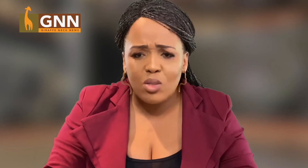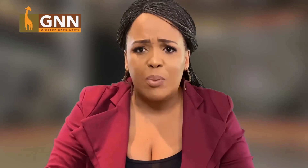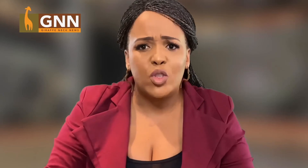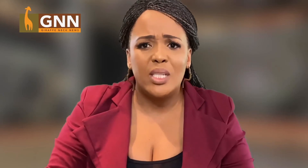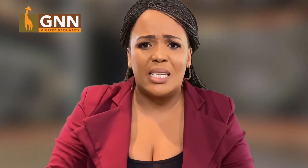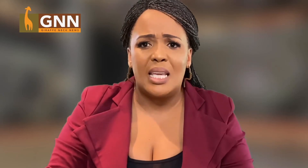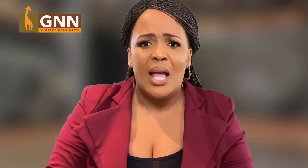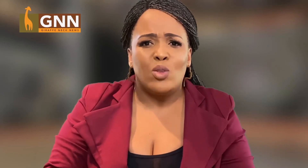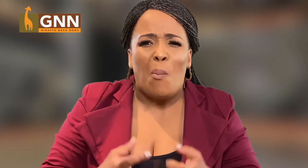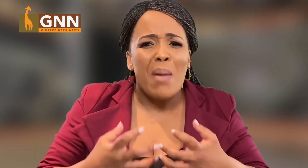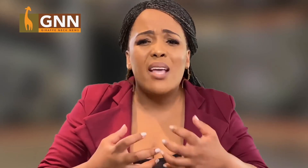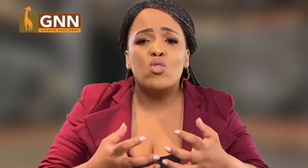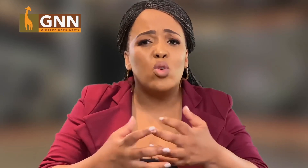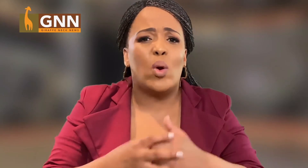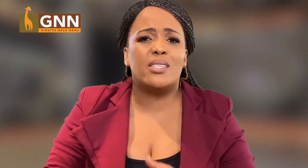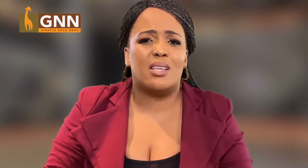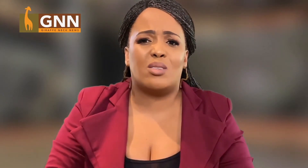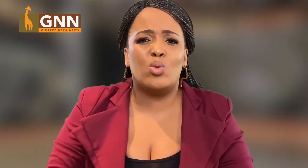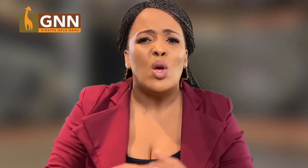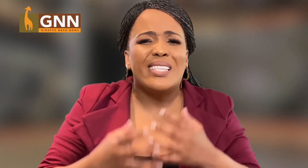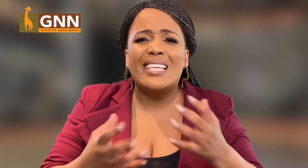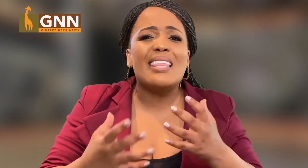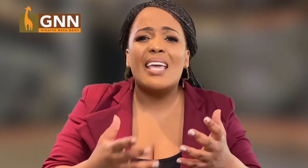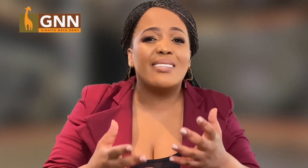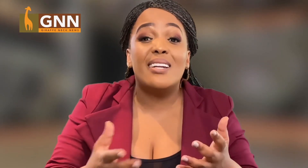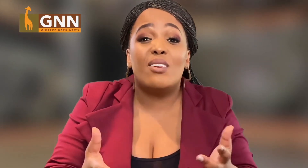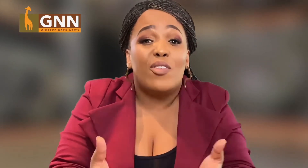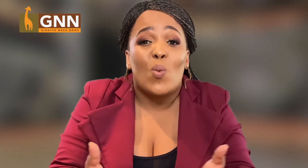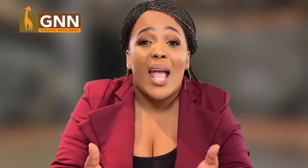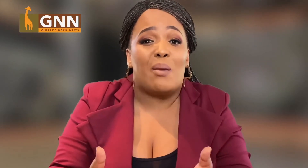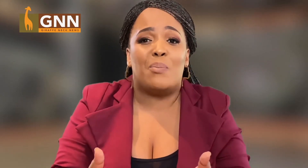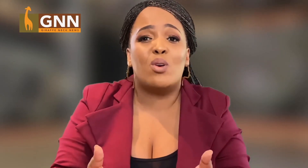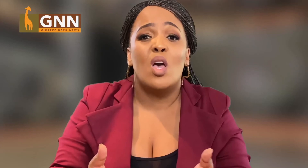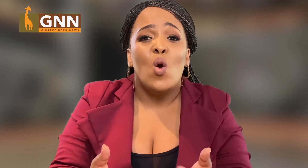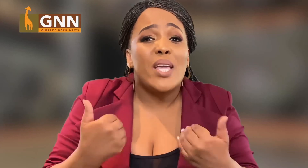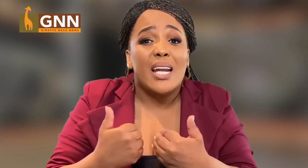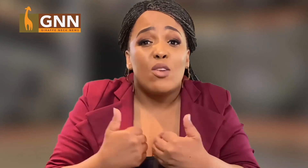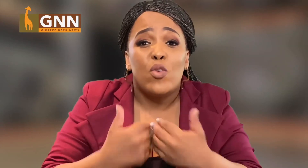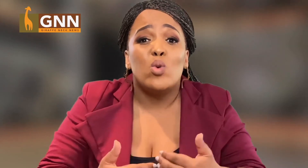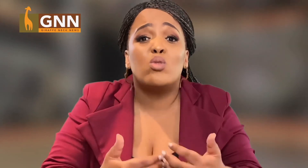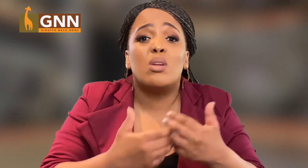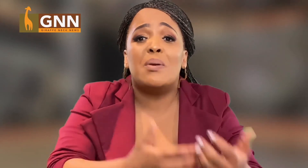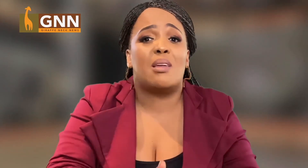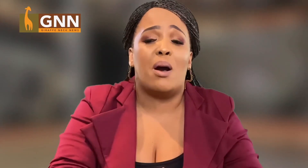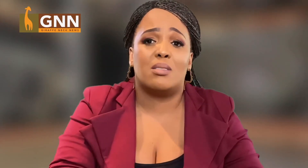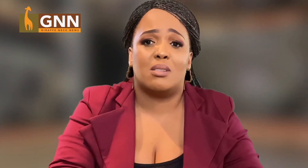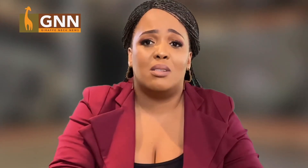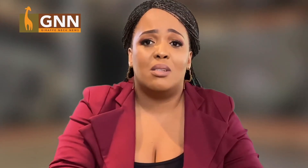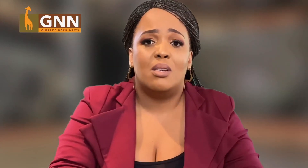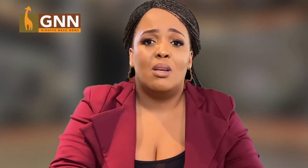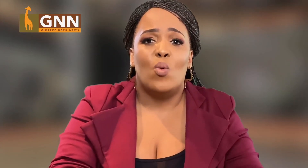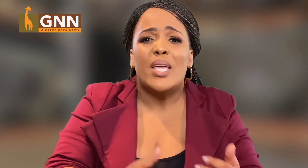take this opportunity to make new choices, to see things in a different way, because we can refuse to repeat the